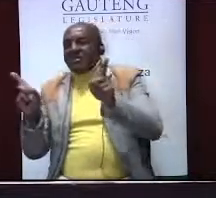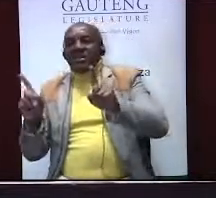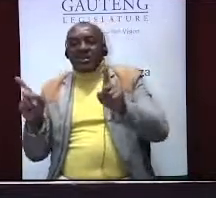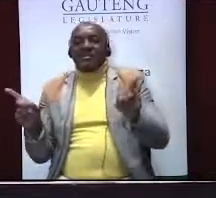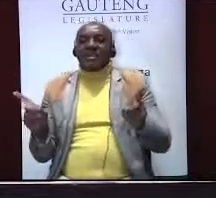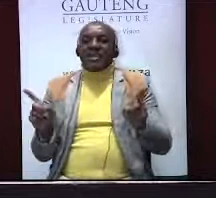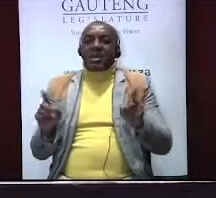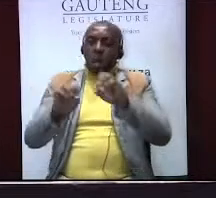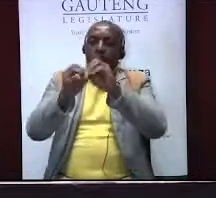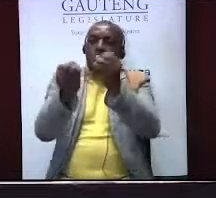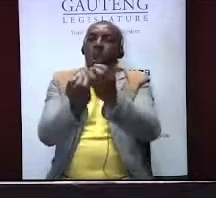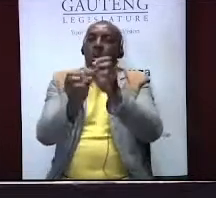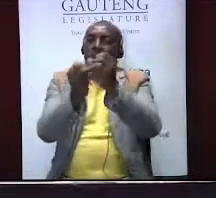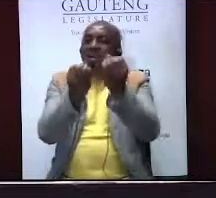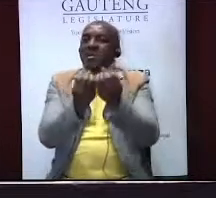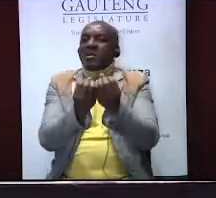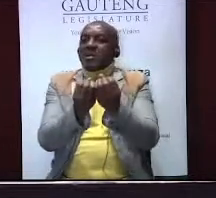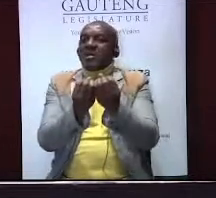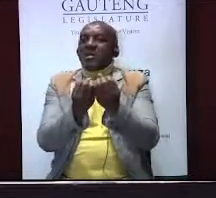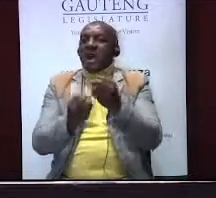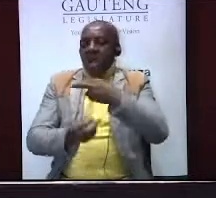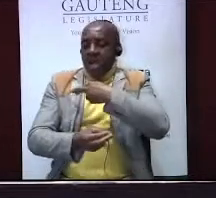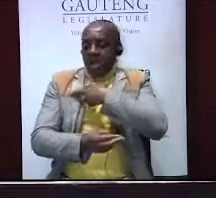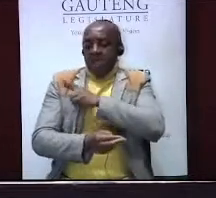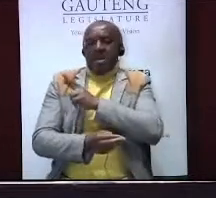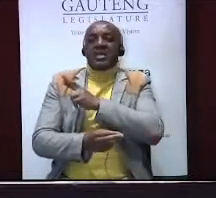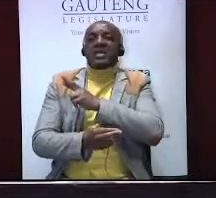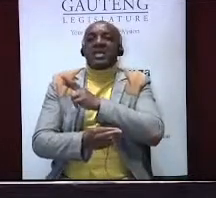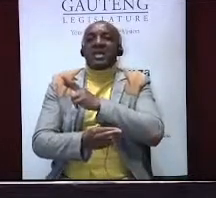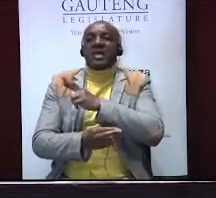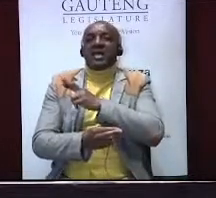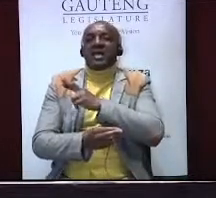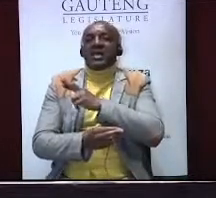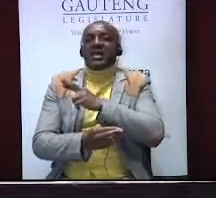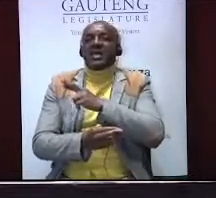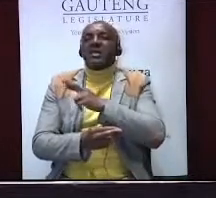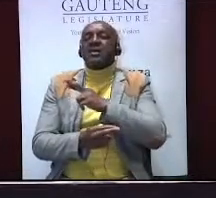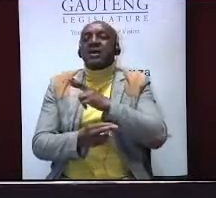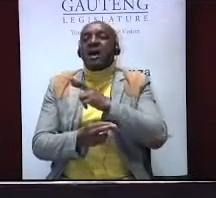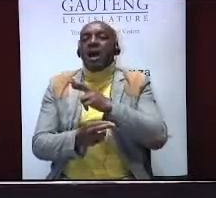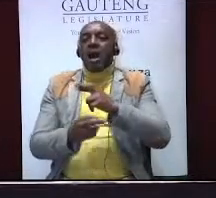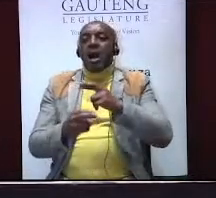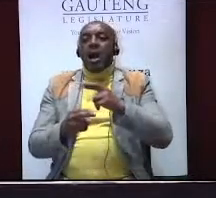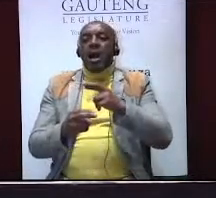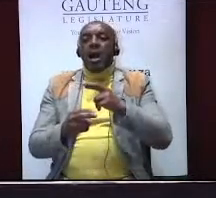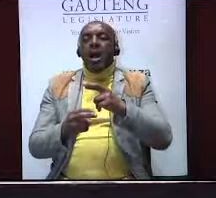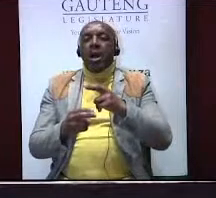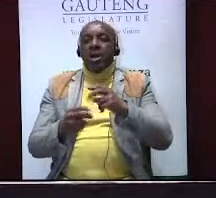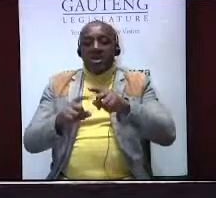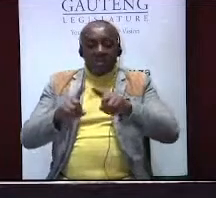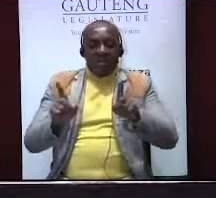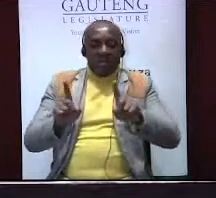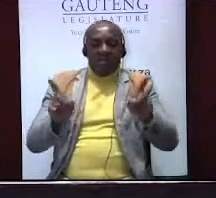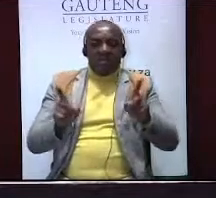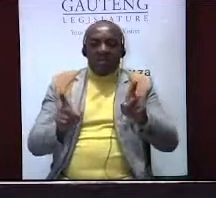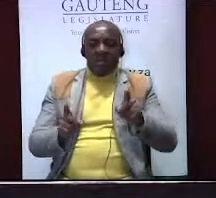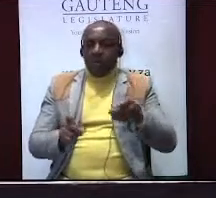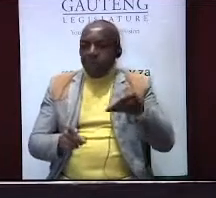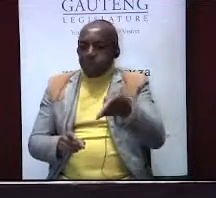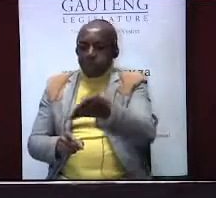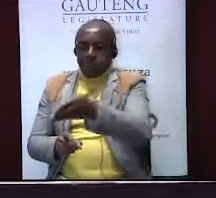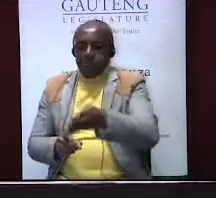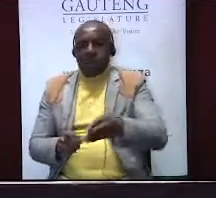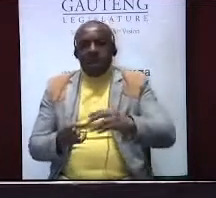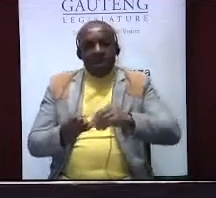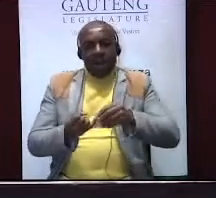denominations, our religious leaders of different faiths came forward and rendered their